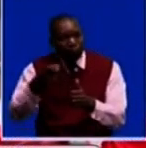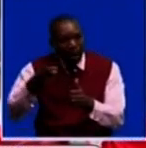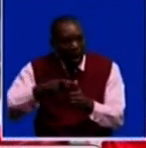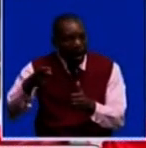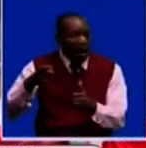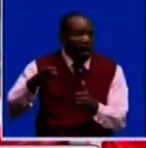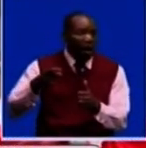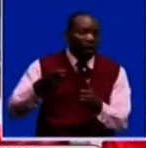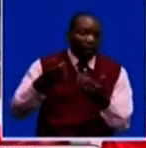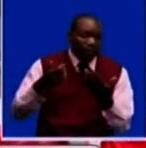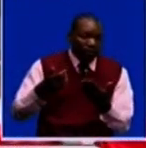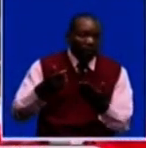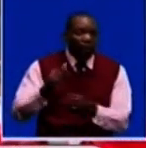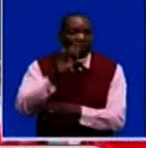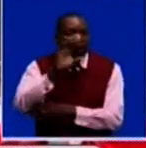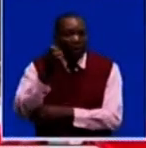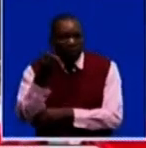about